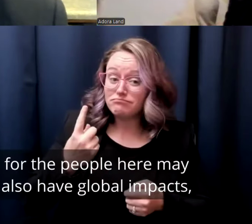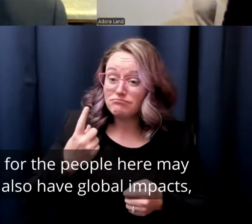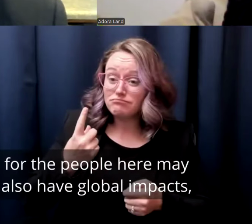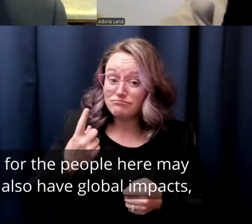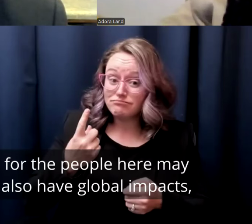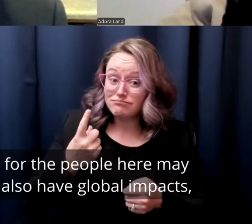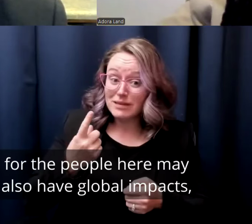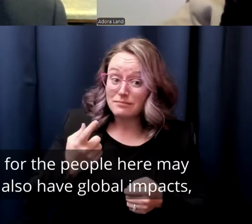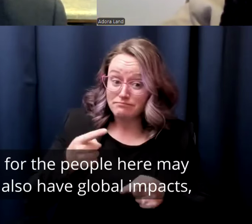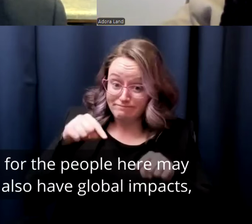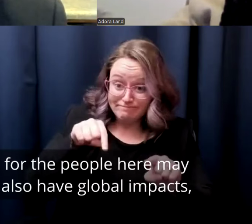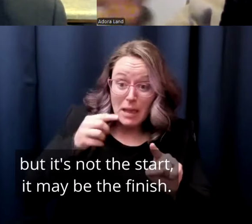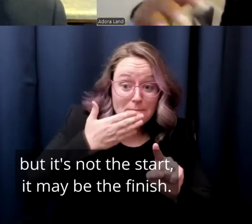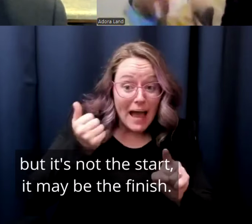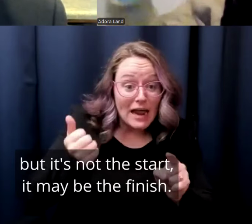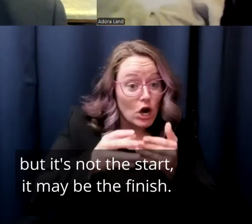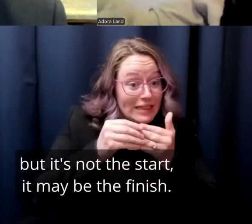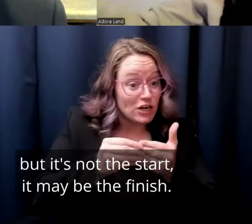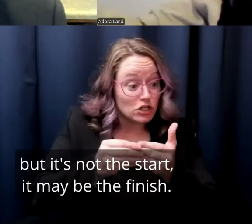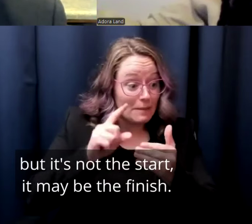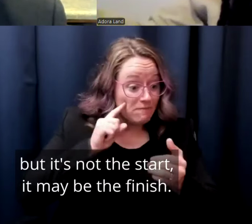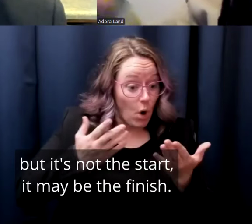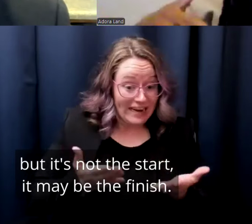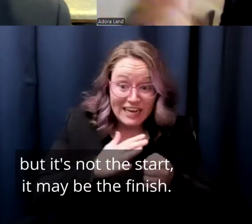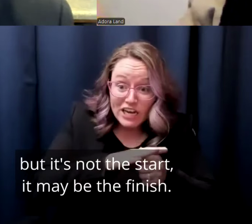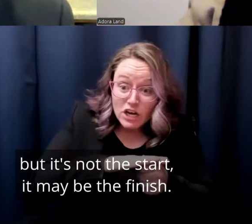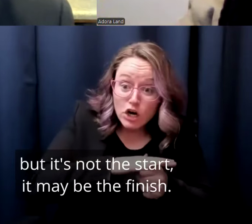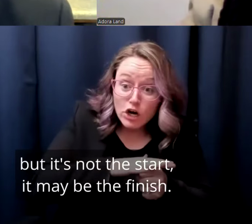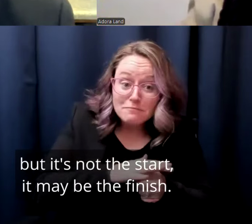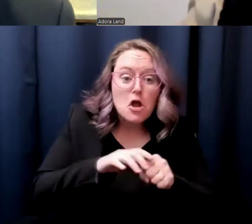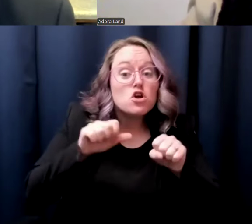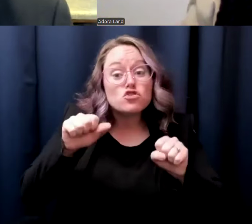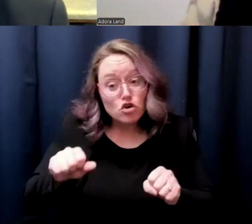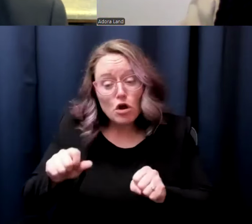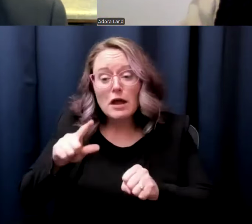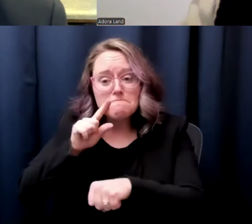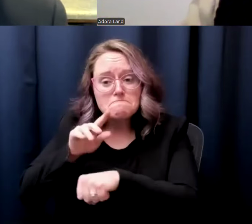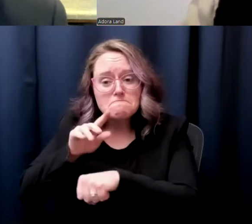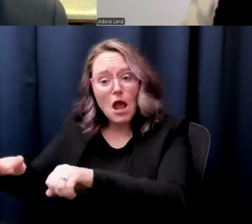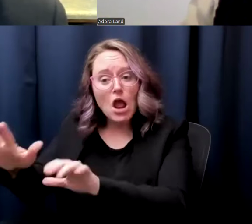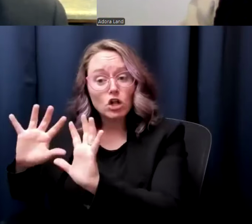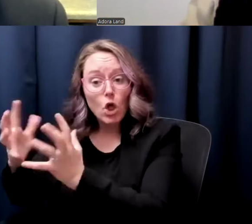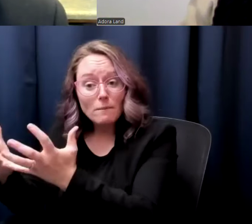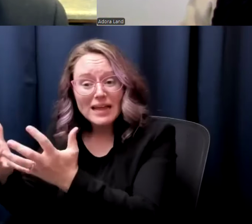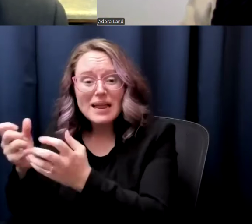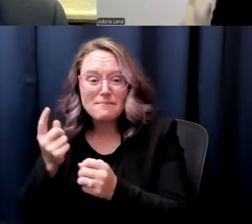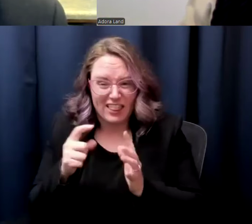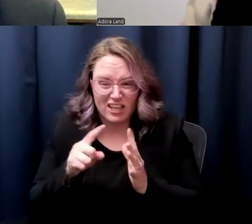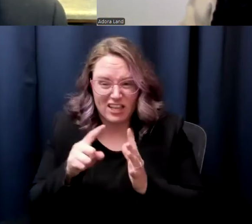may also have global impacts, but it's not the start, it may be the finish. Hmm.